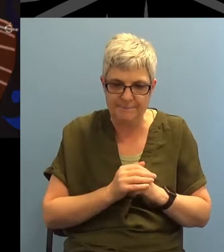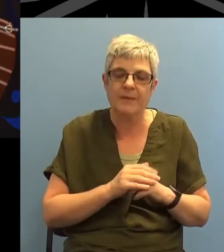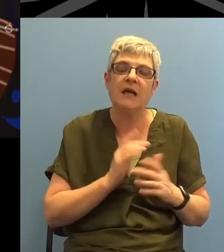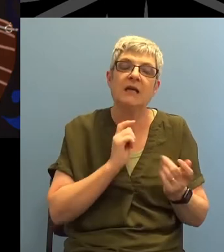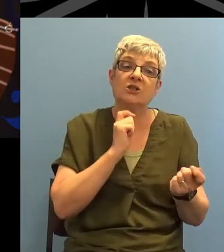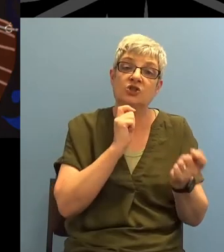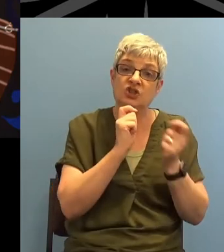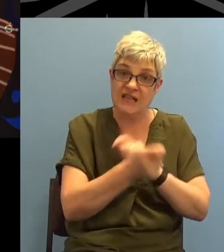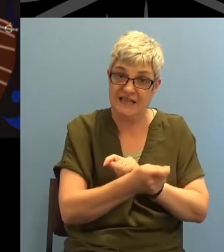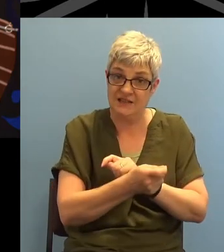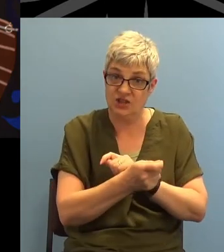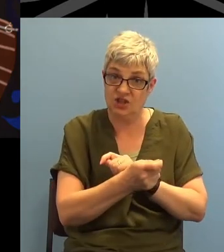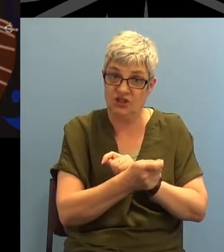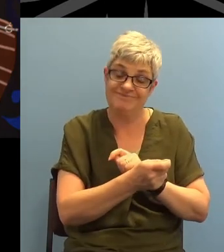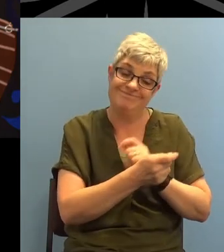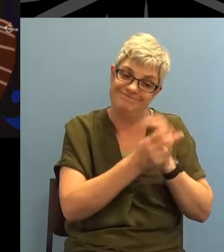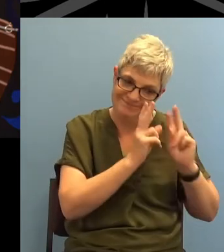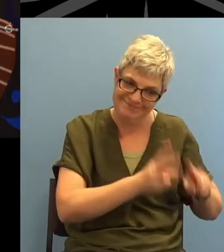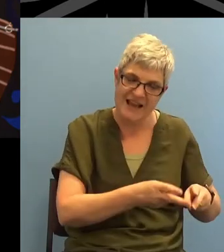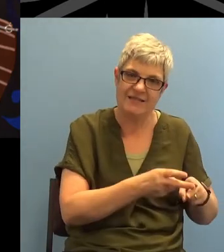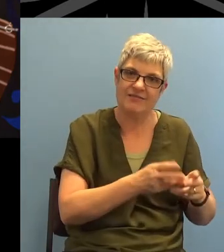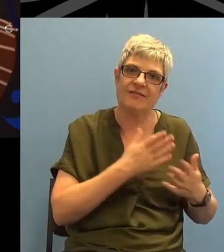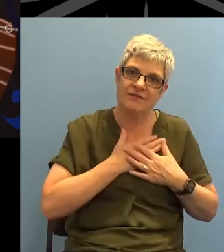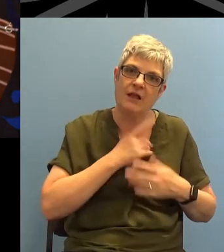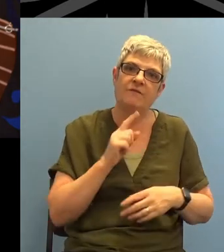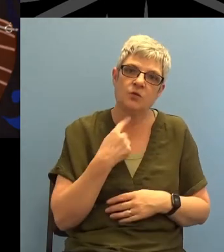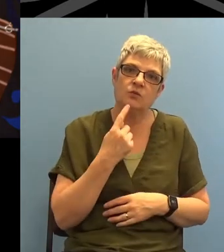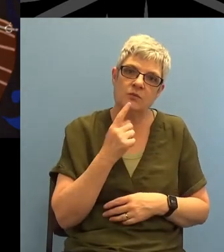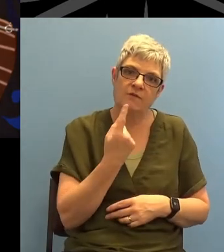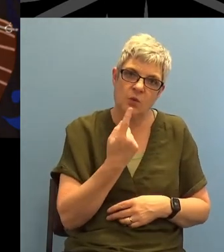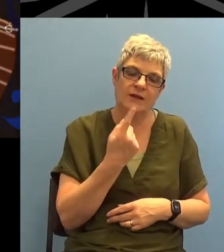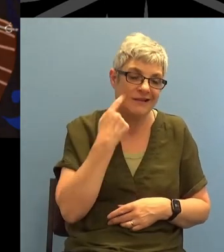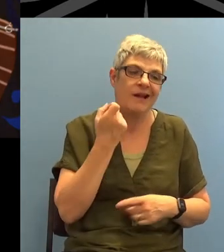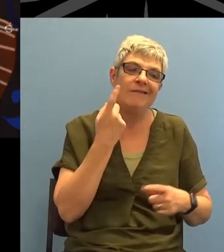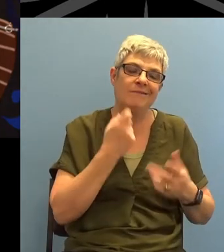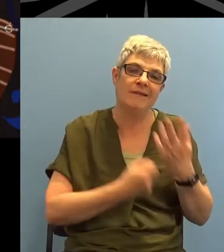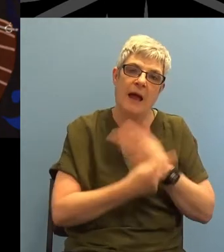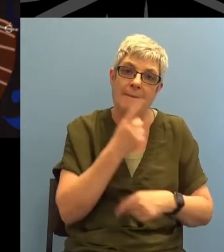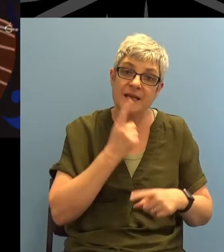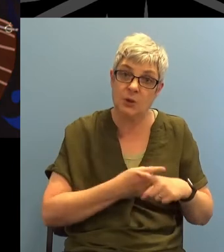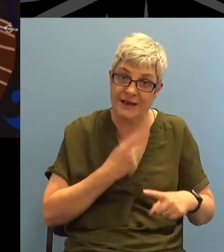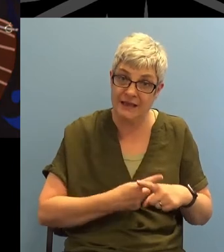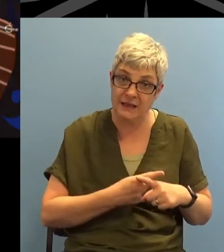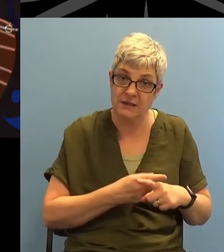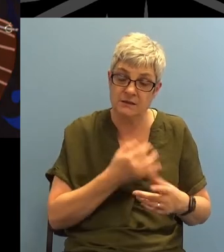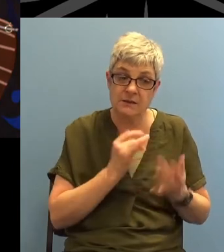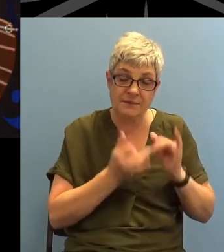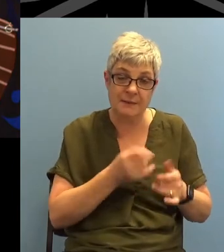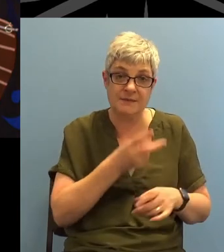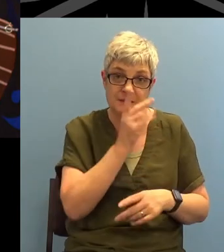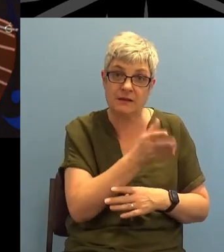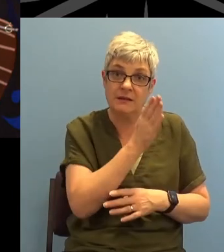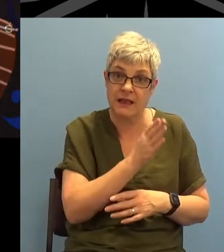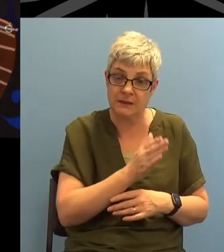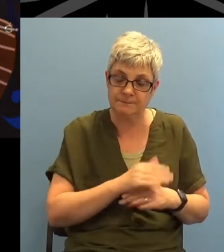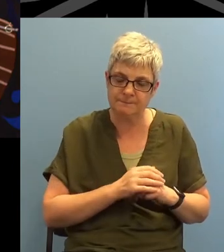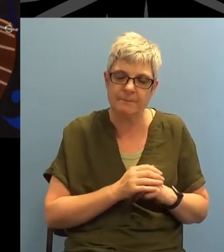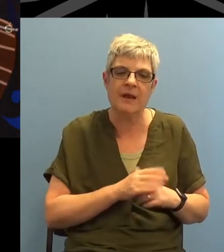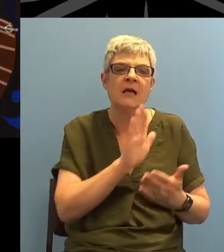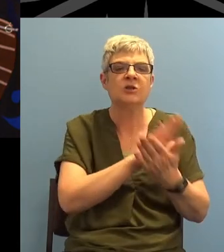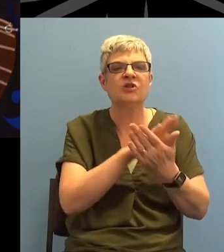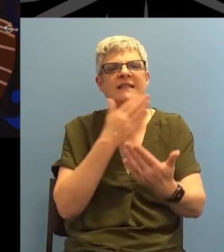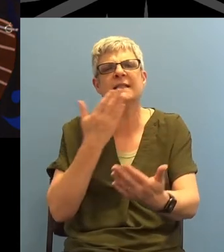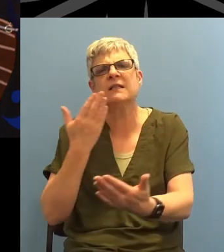Change is the death of a loved one, and that can happen quite quickly. In fact, sometimes it can happen very suddenly. And the